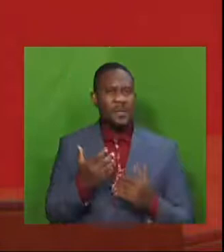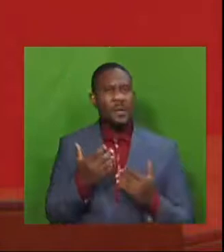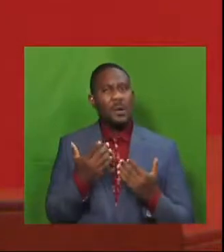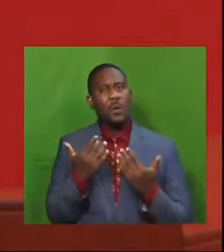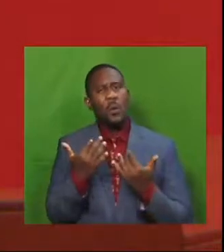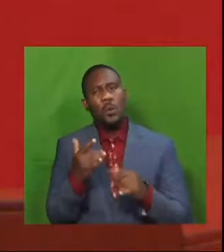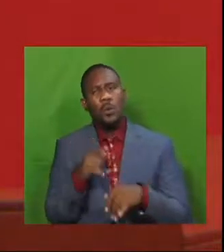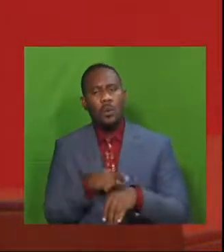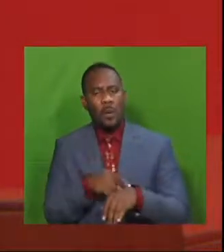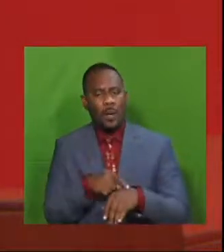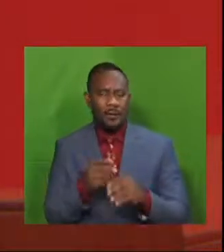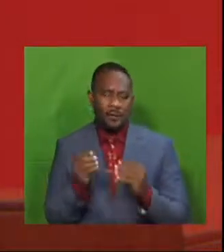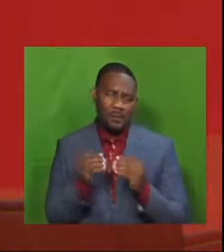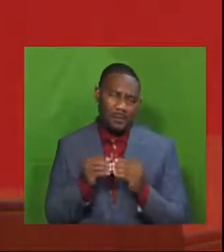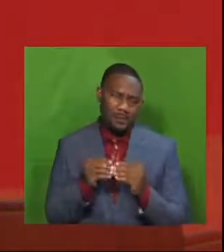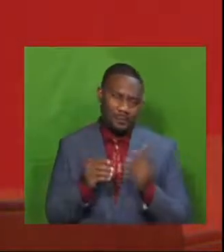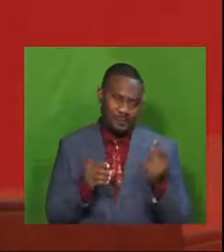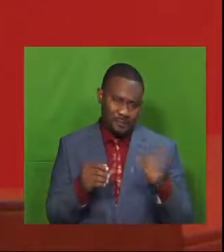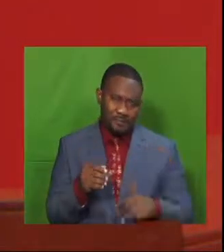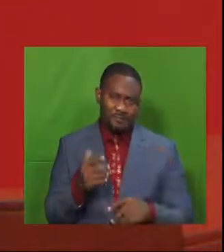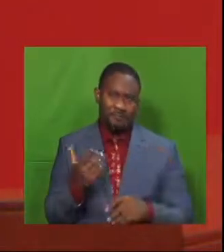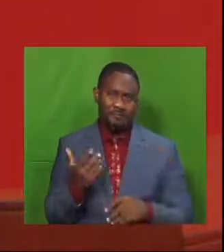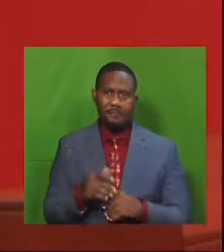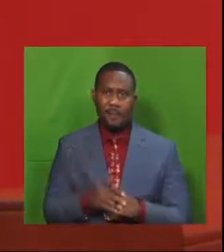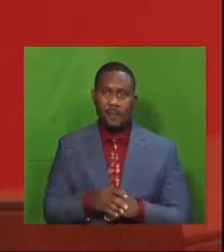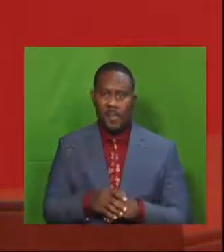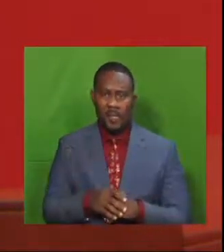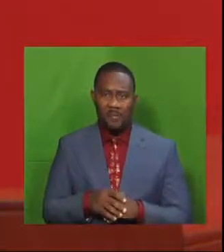come his question. So, Honorable Upper